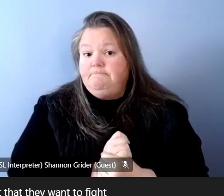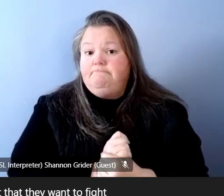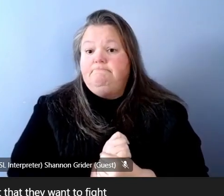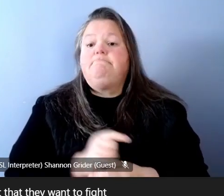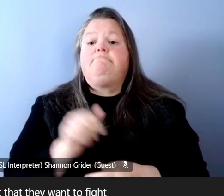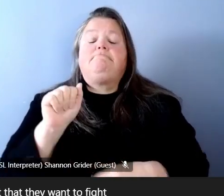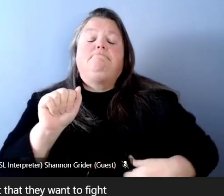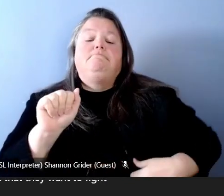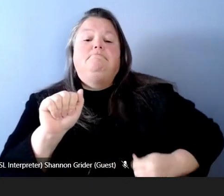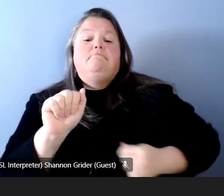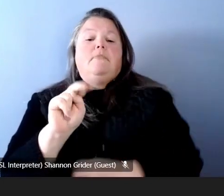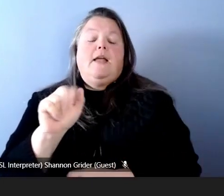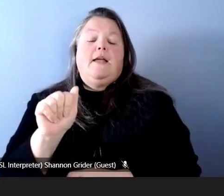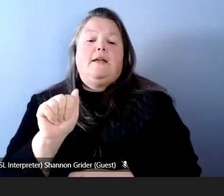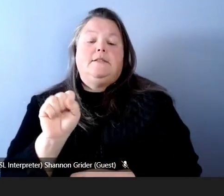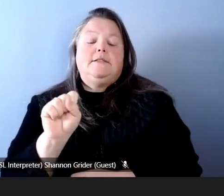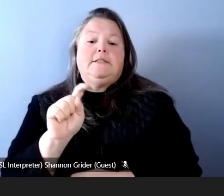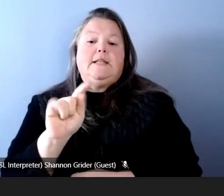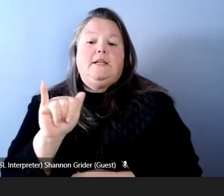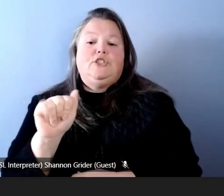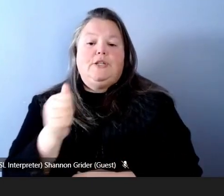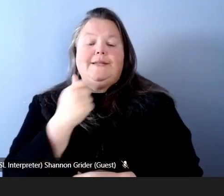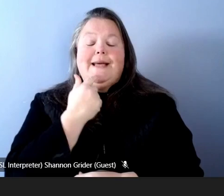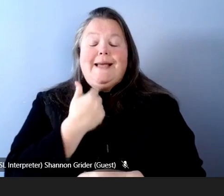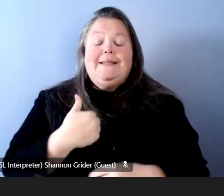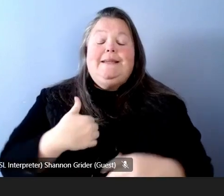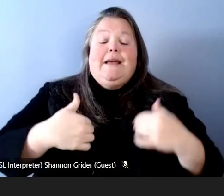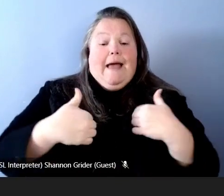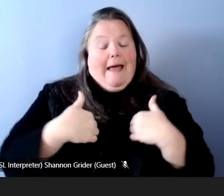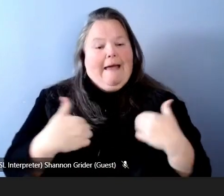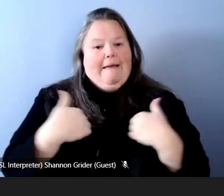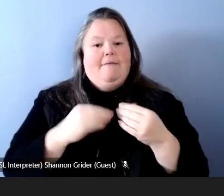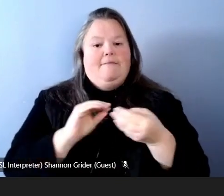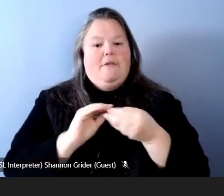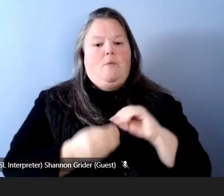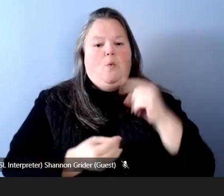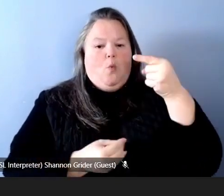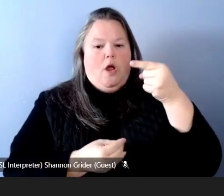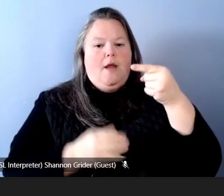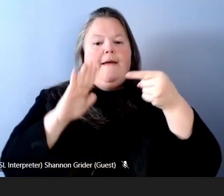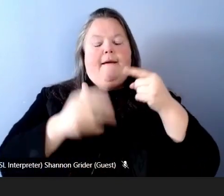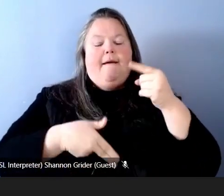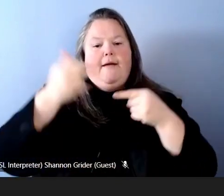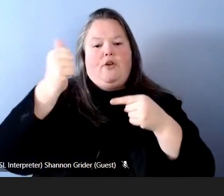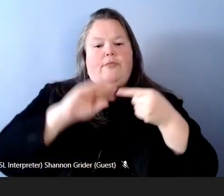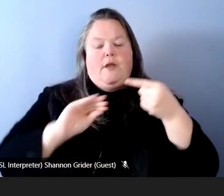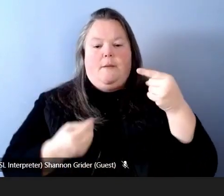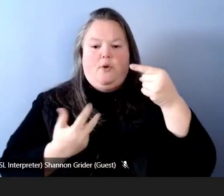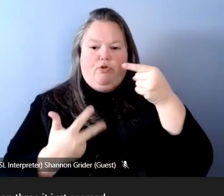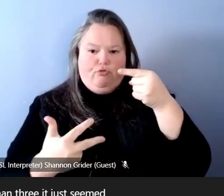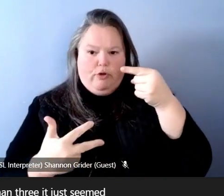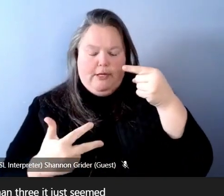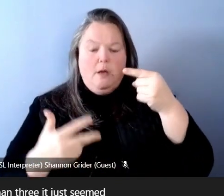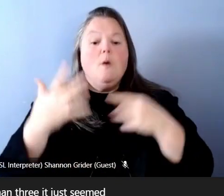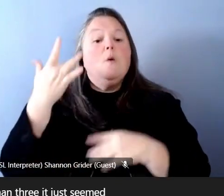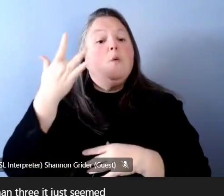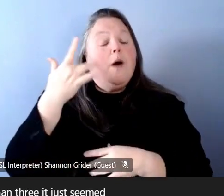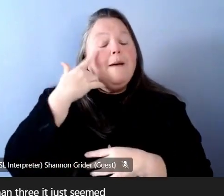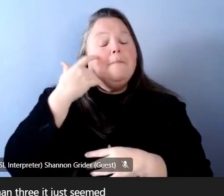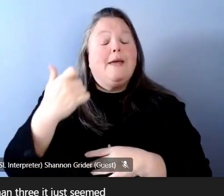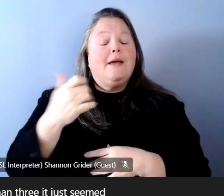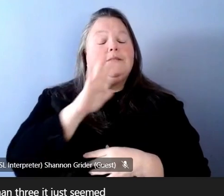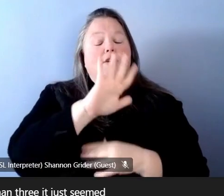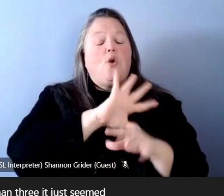I personally had one ranked higher than 3. It just seemed like their overall application,